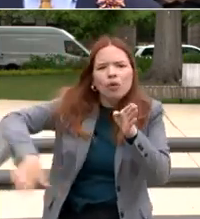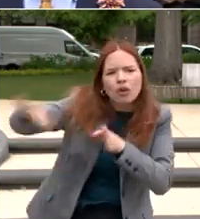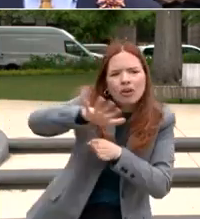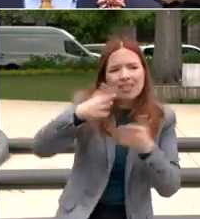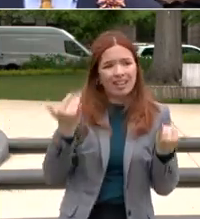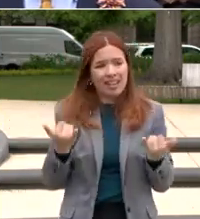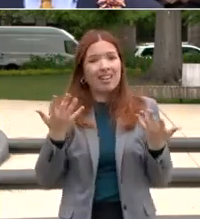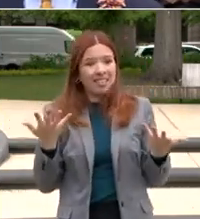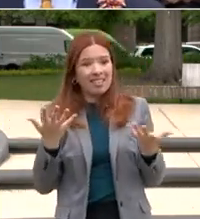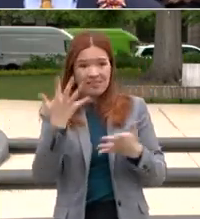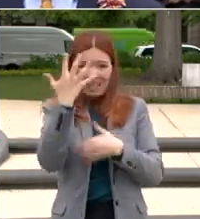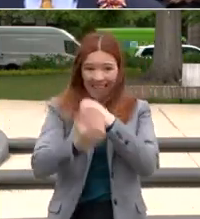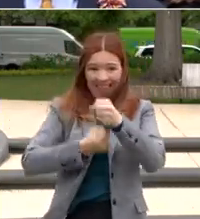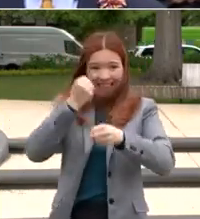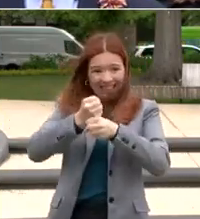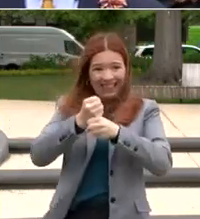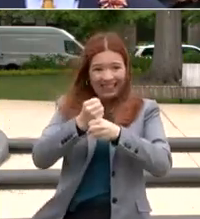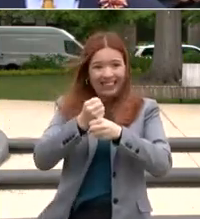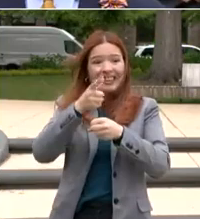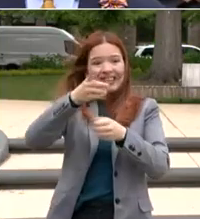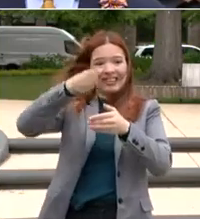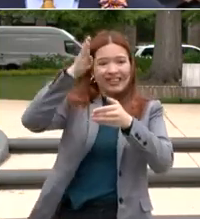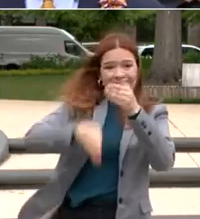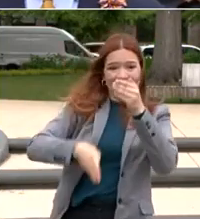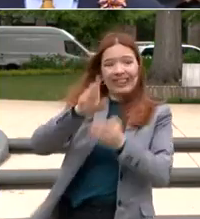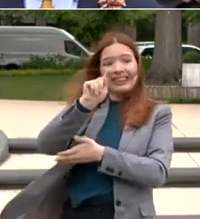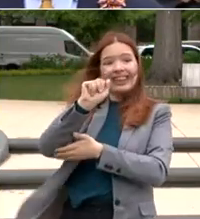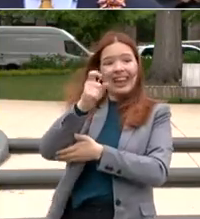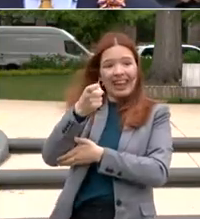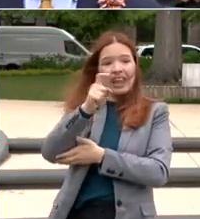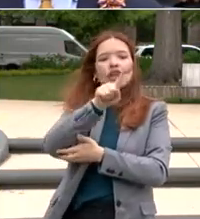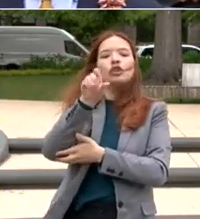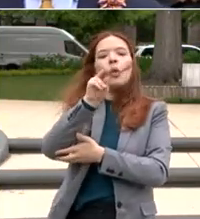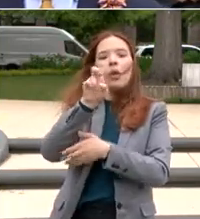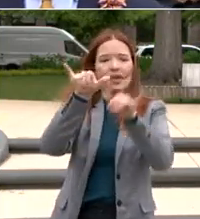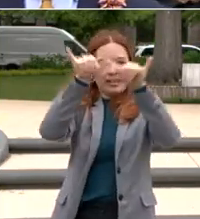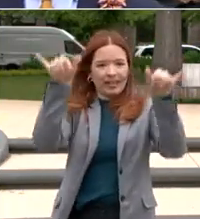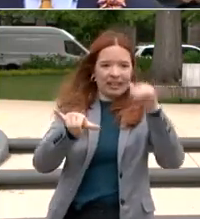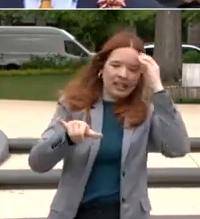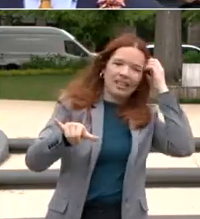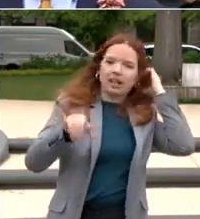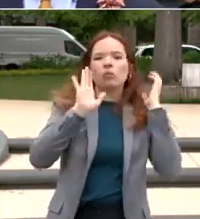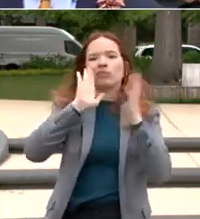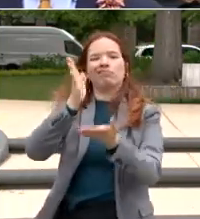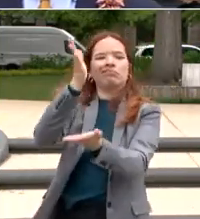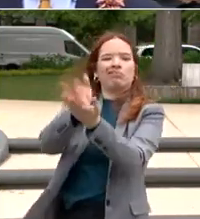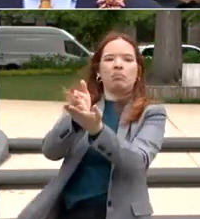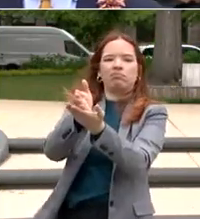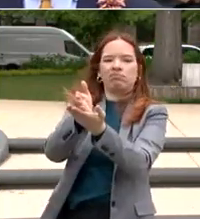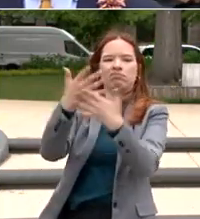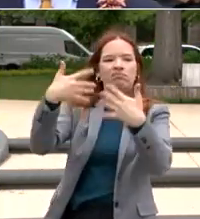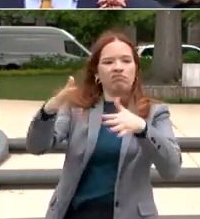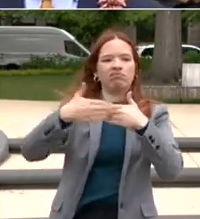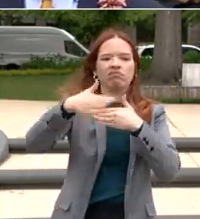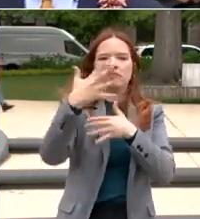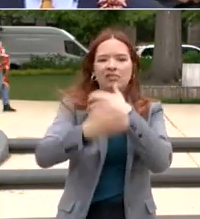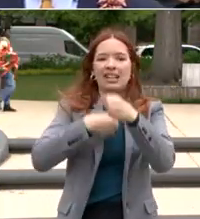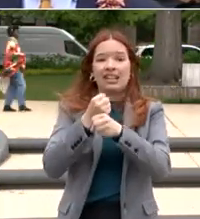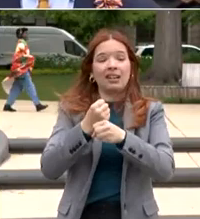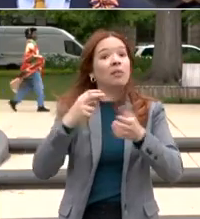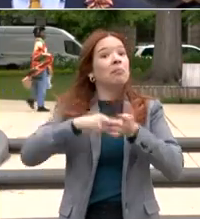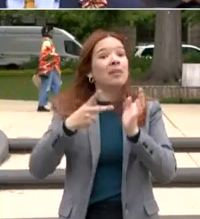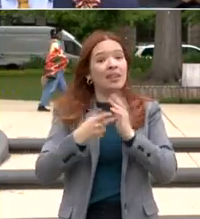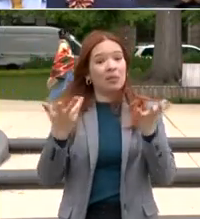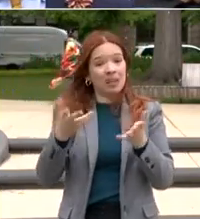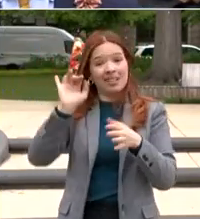we ended the taxi zone system in DC. We tried that zone system. It